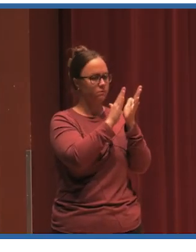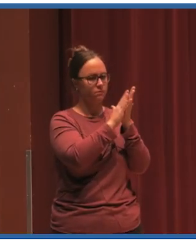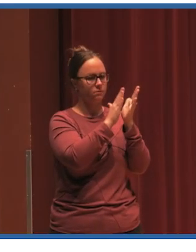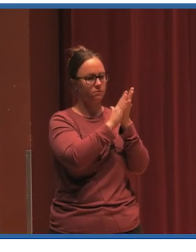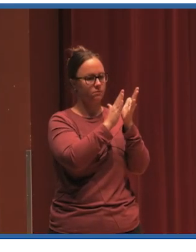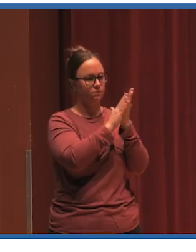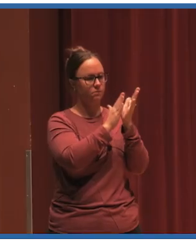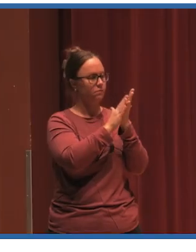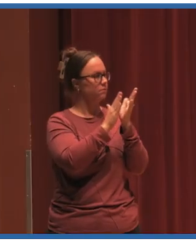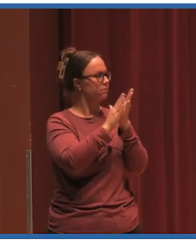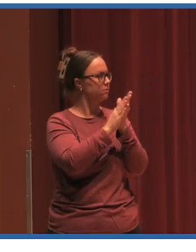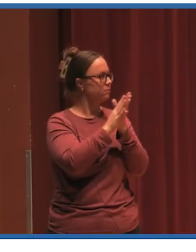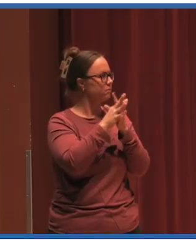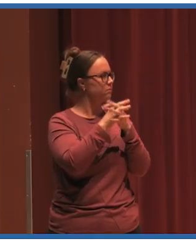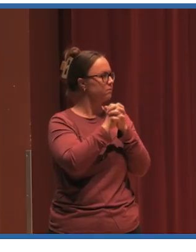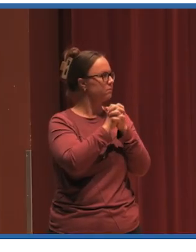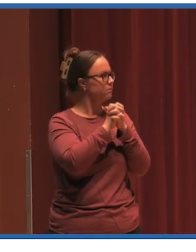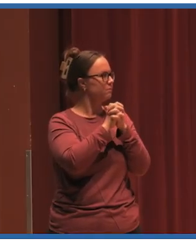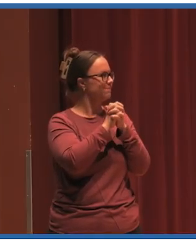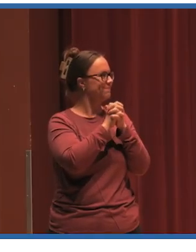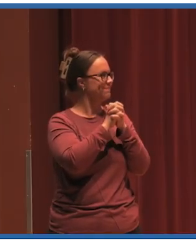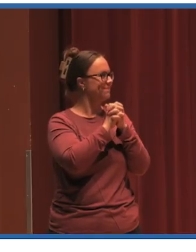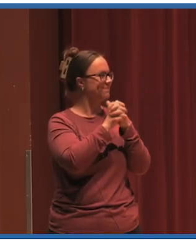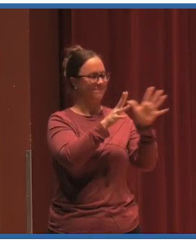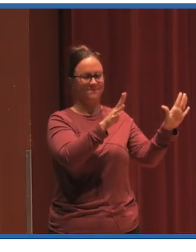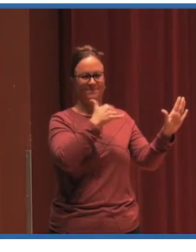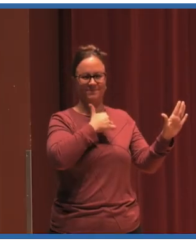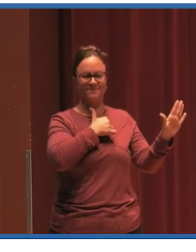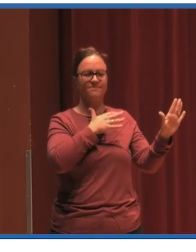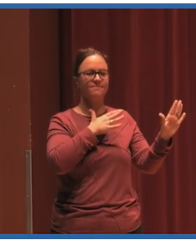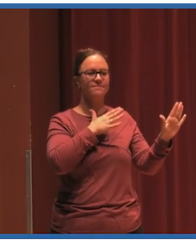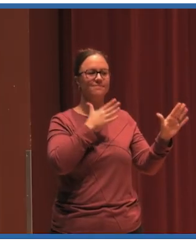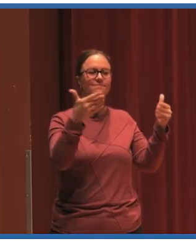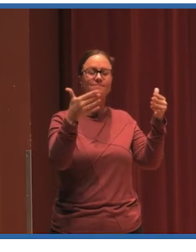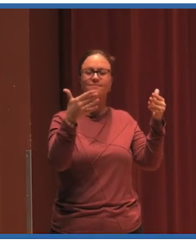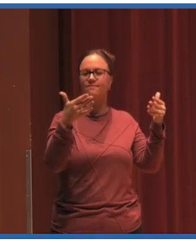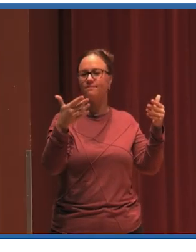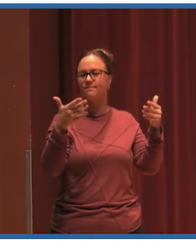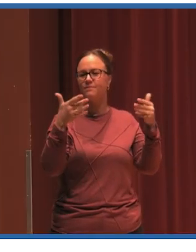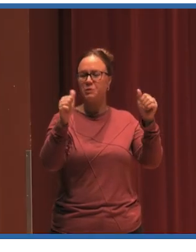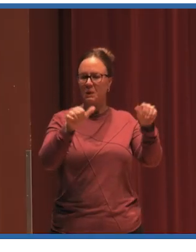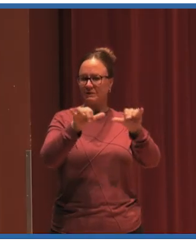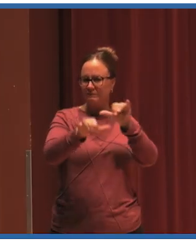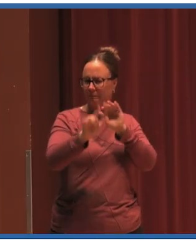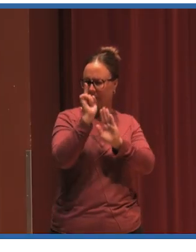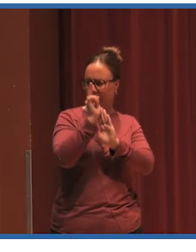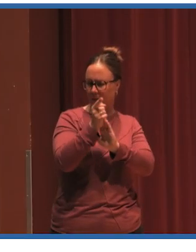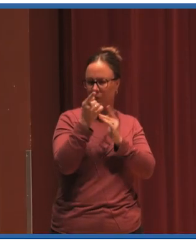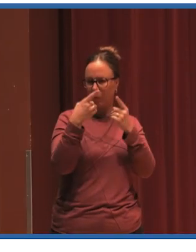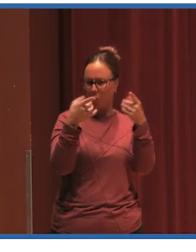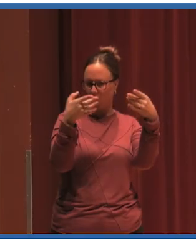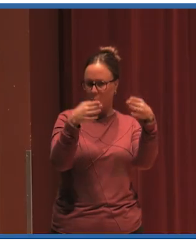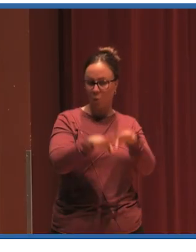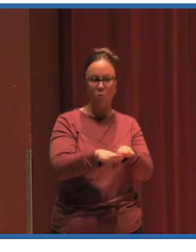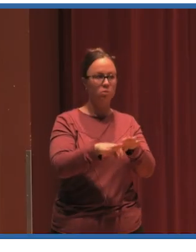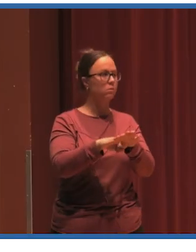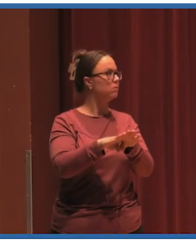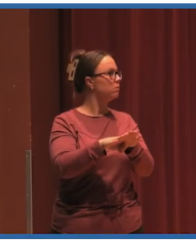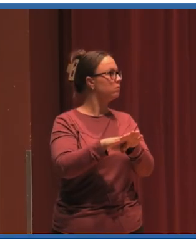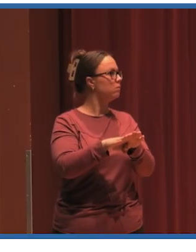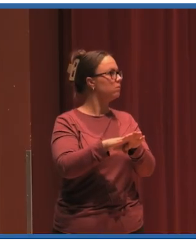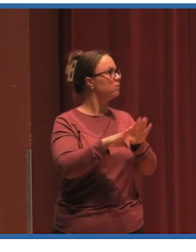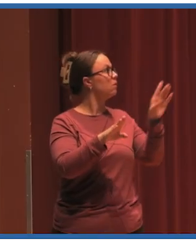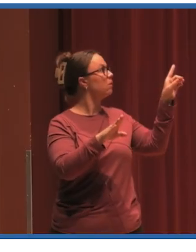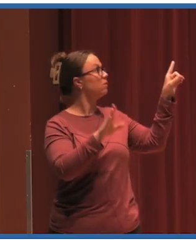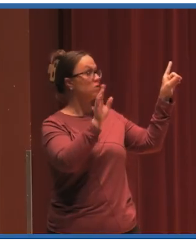All right, excuse me. Feel free to stay for just one moment while I close this out. Is there another slide with the other QR